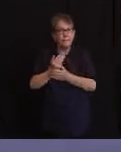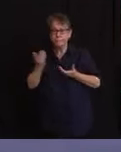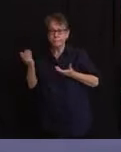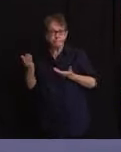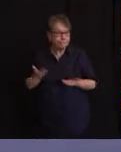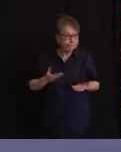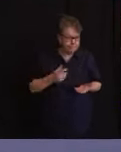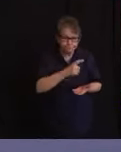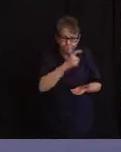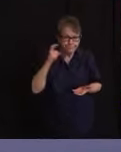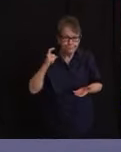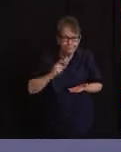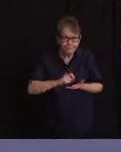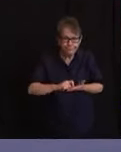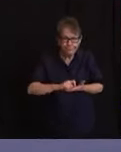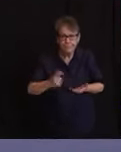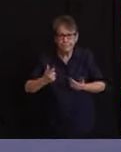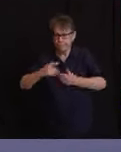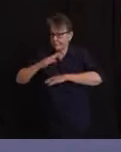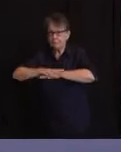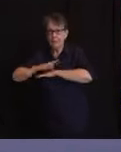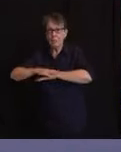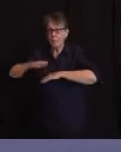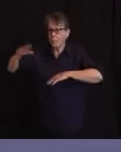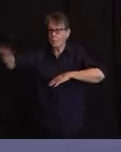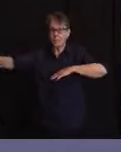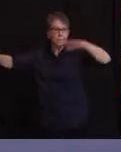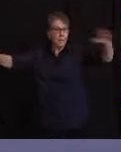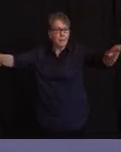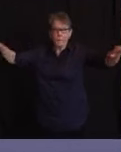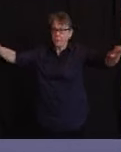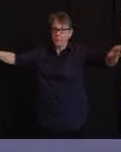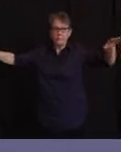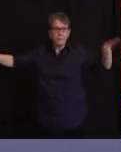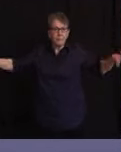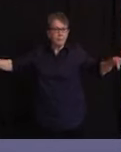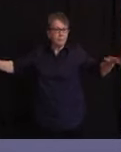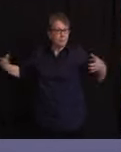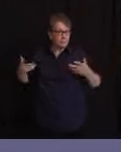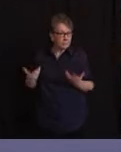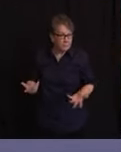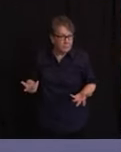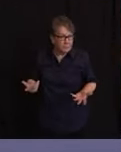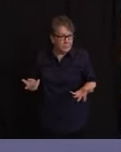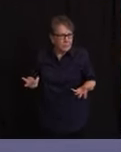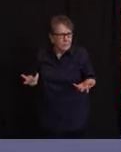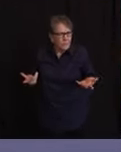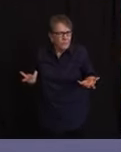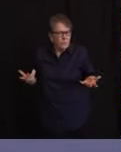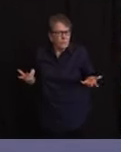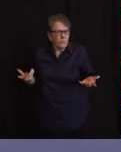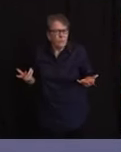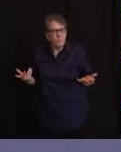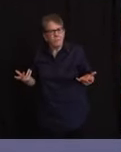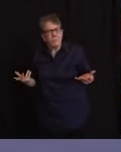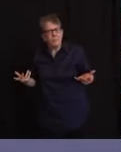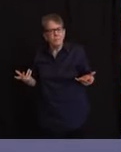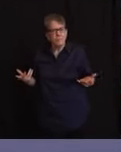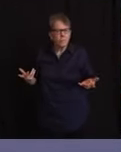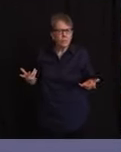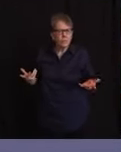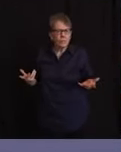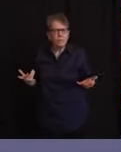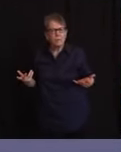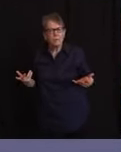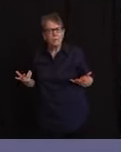table to yours. Not shaking hands. Harvard, apparently, there's some Harvard study that came out yesterday that said would be social distancing until